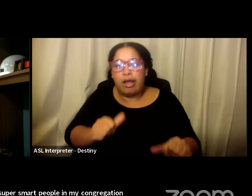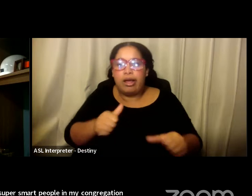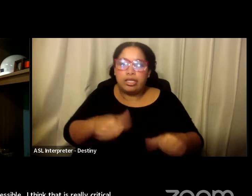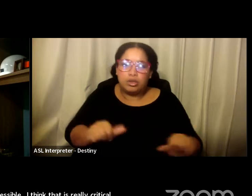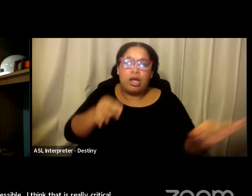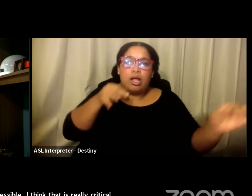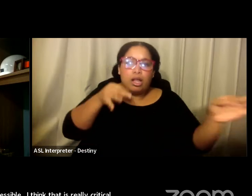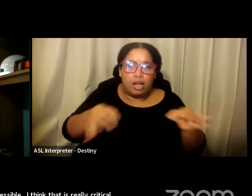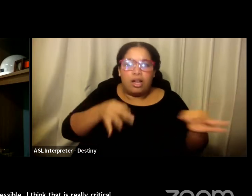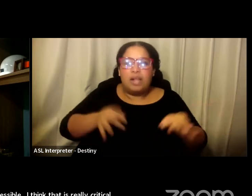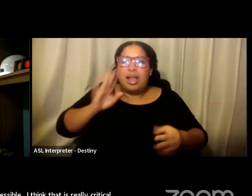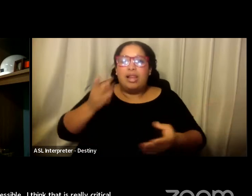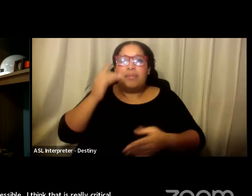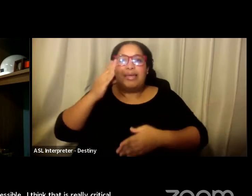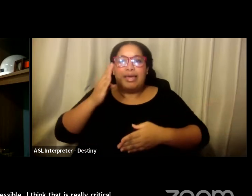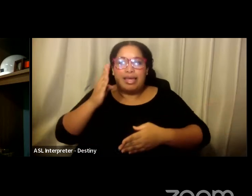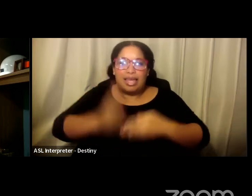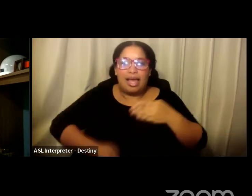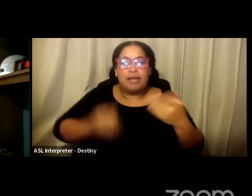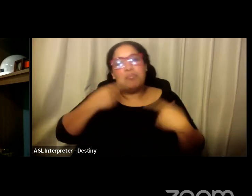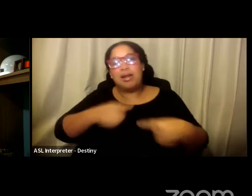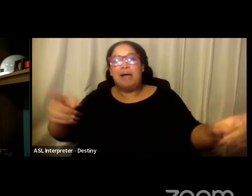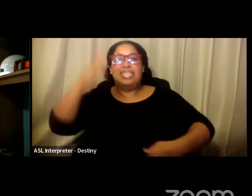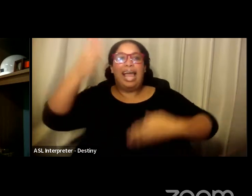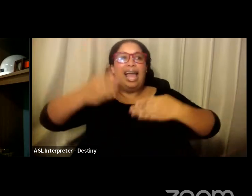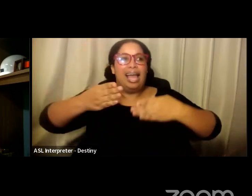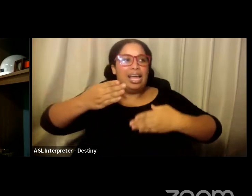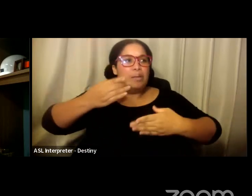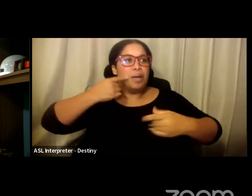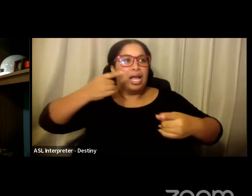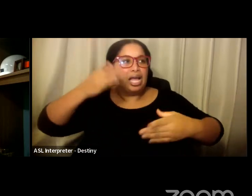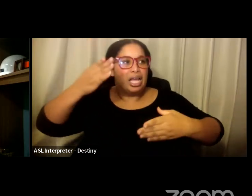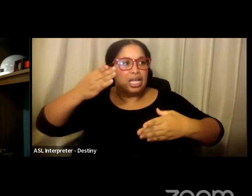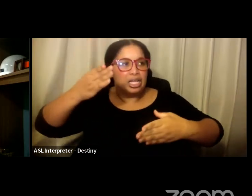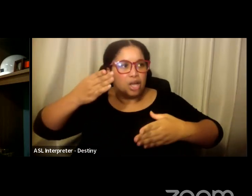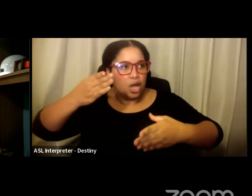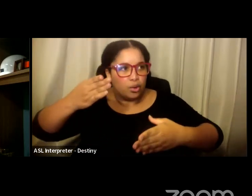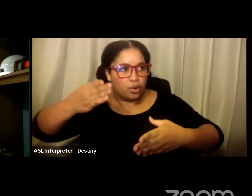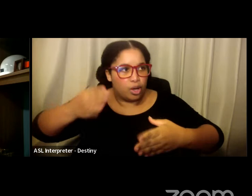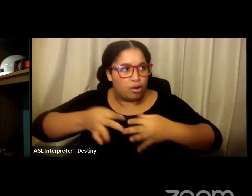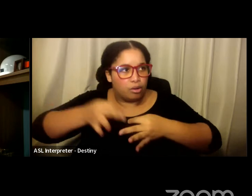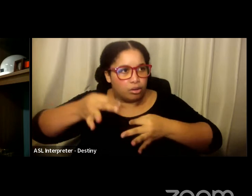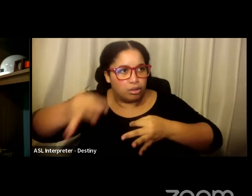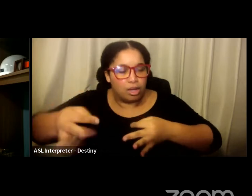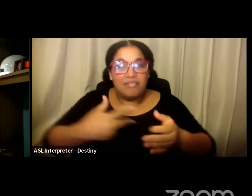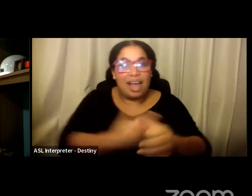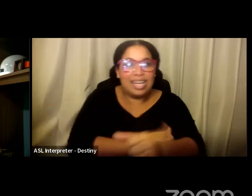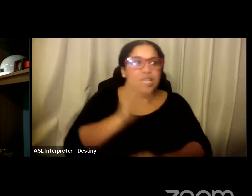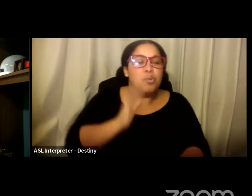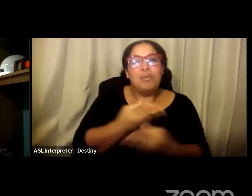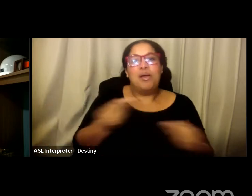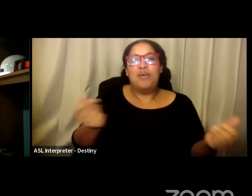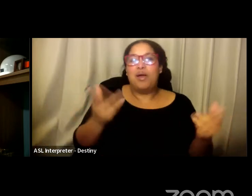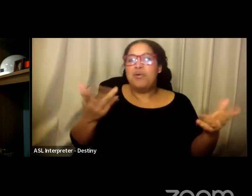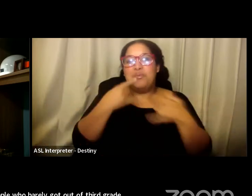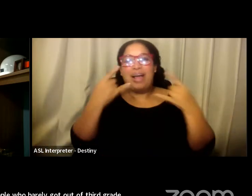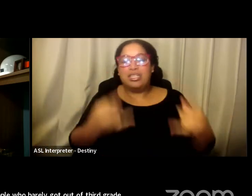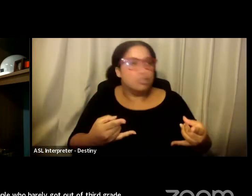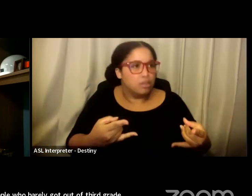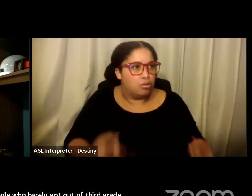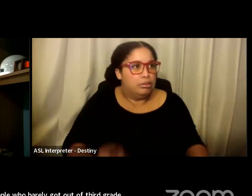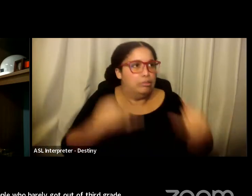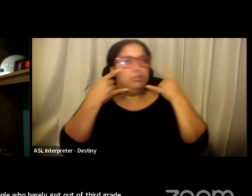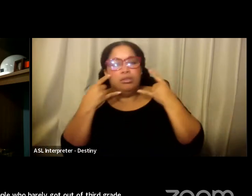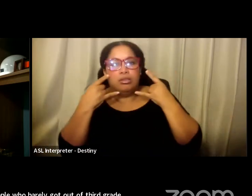the end of the pandemic. Like, that's been for the last 3 years. It's like, okay, now we've got vaccines. Now it's going to be over. You can take your mask off,